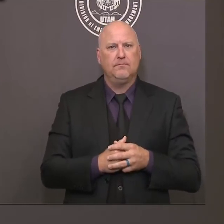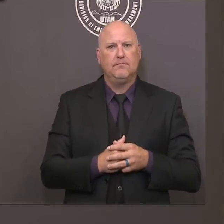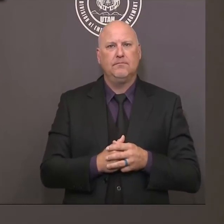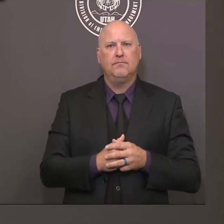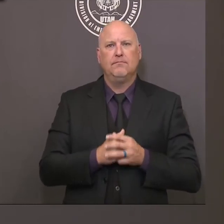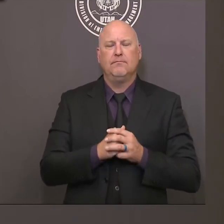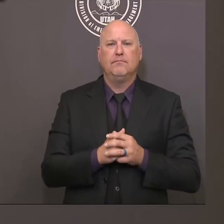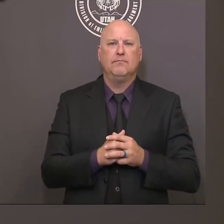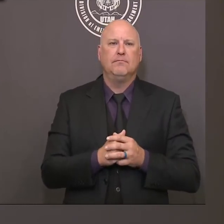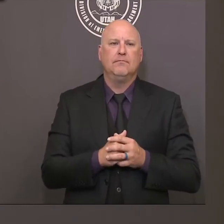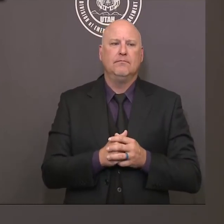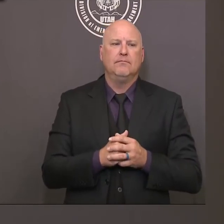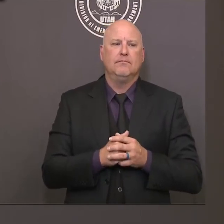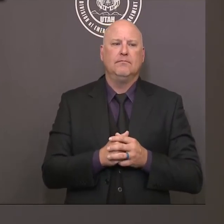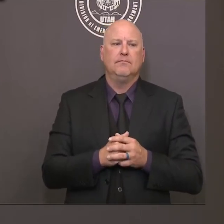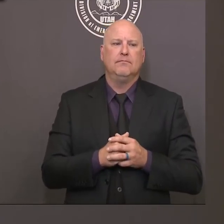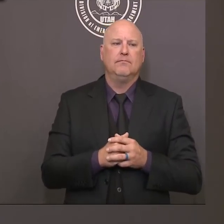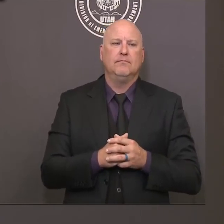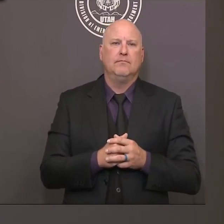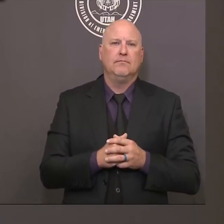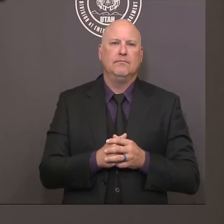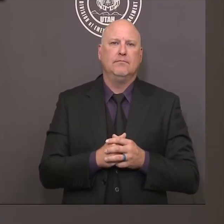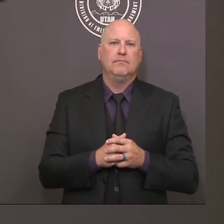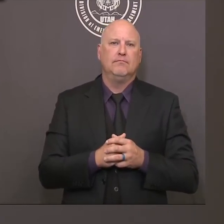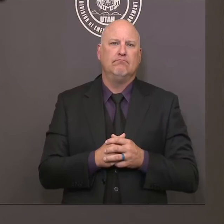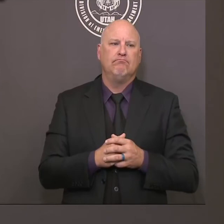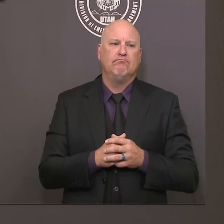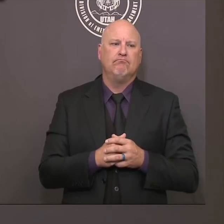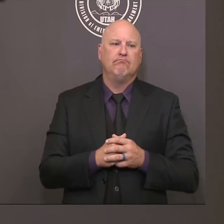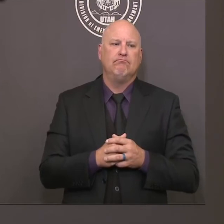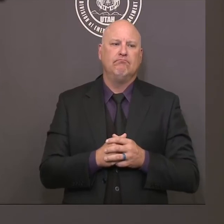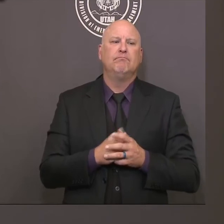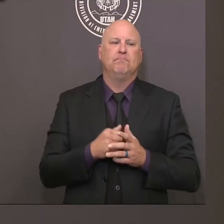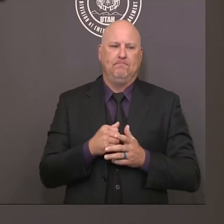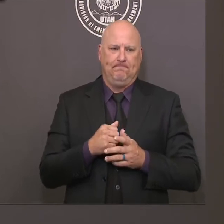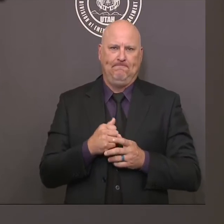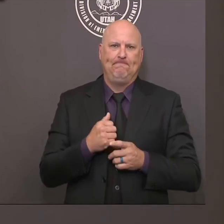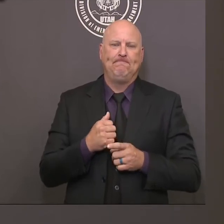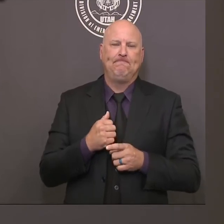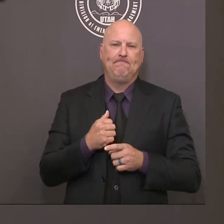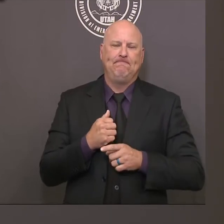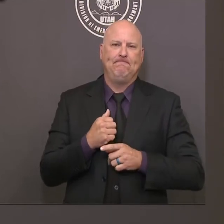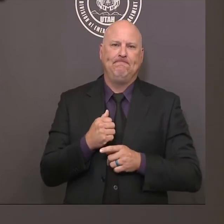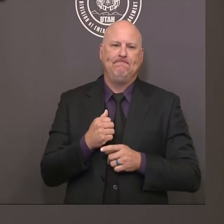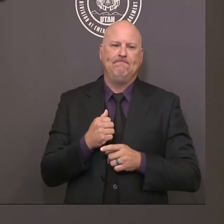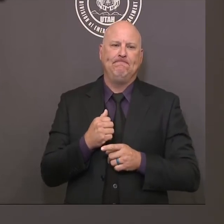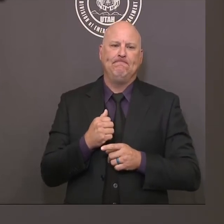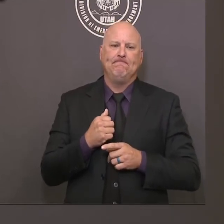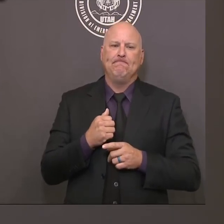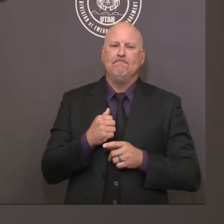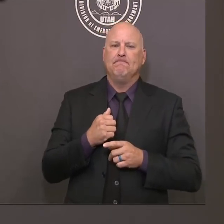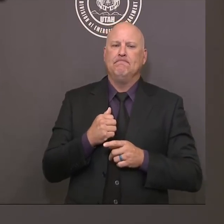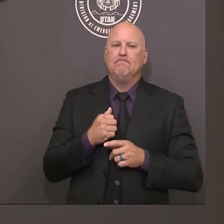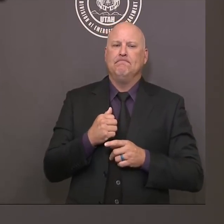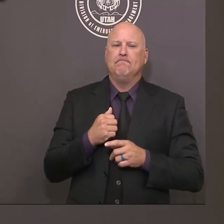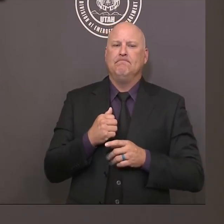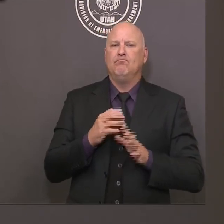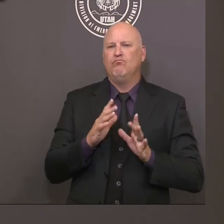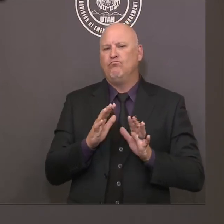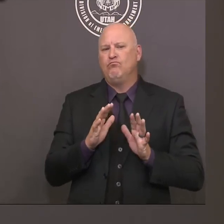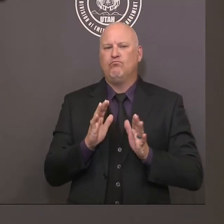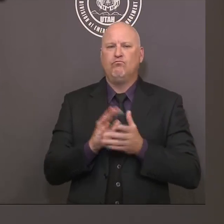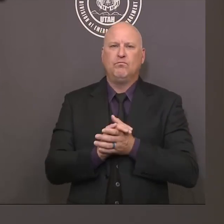Thank you so much. And Dr. Dunn, this is Chris St. George's. And just to expand on that a little bit,